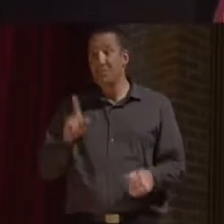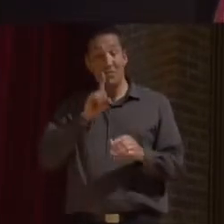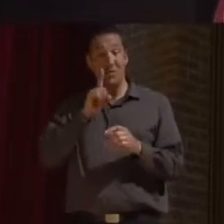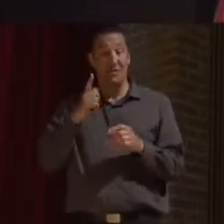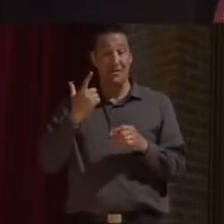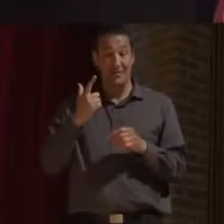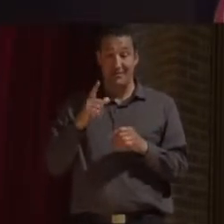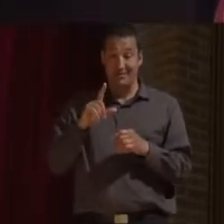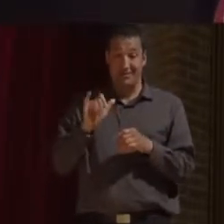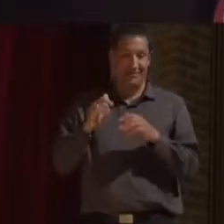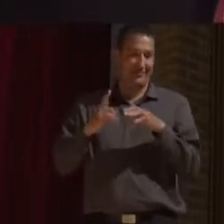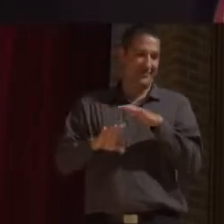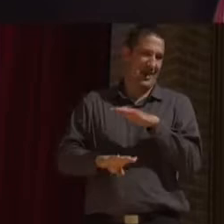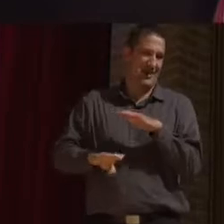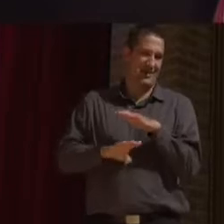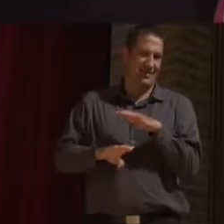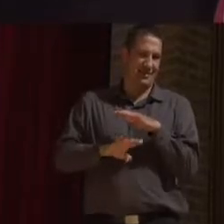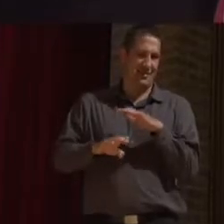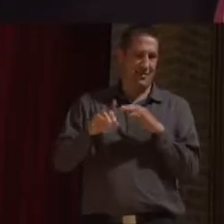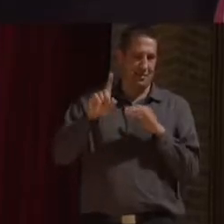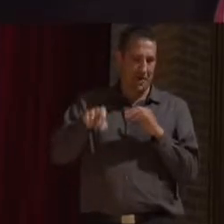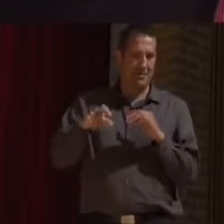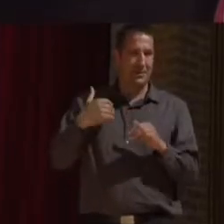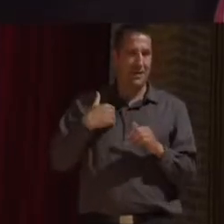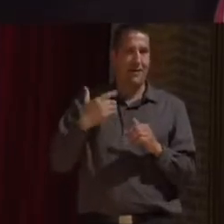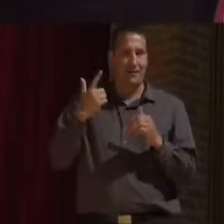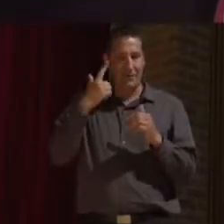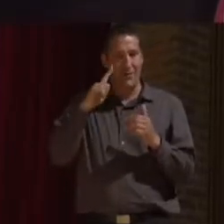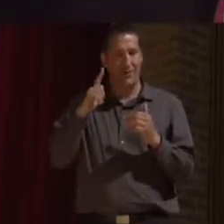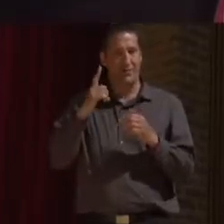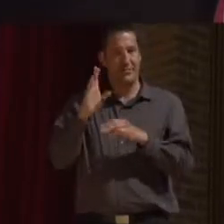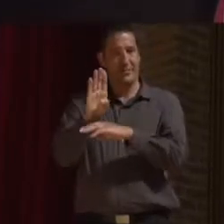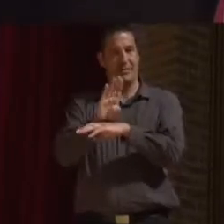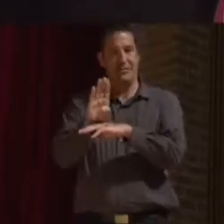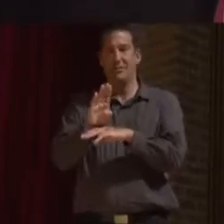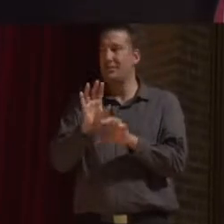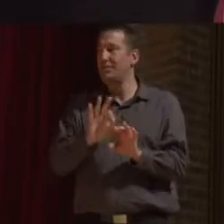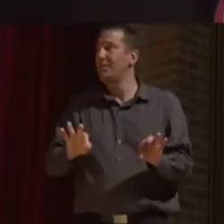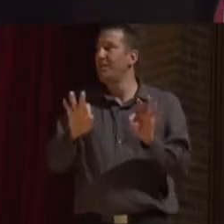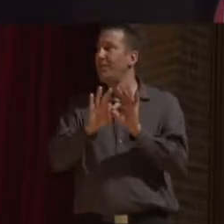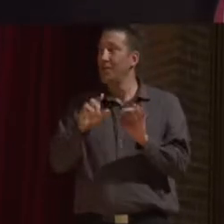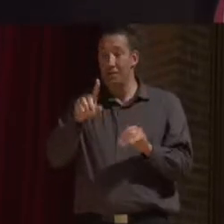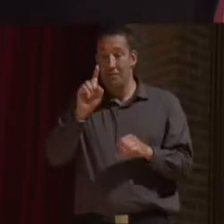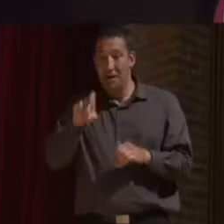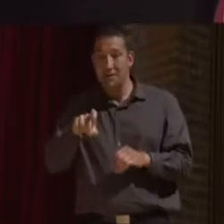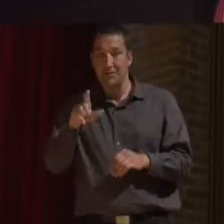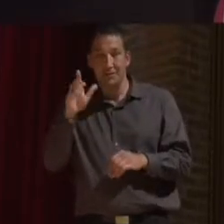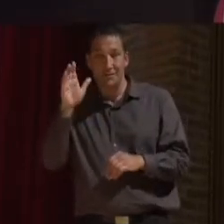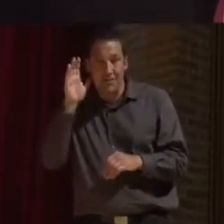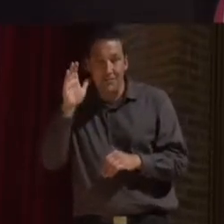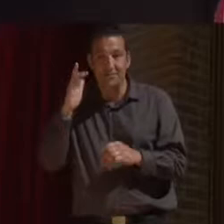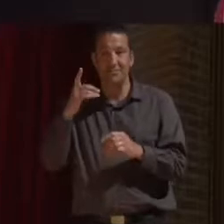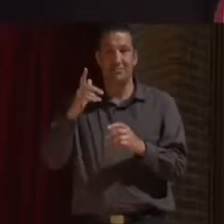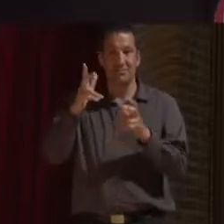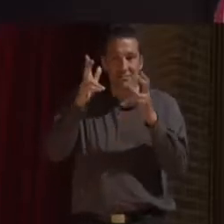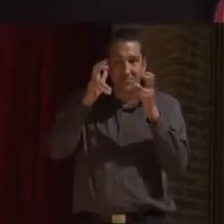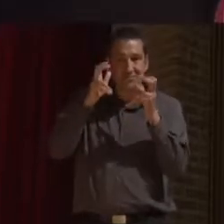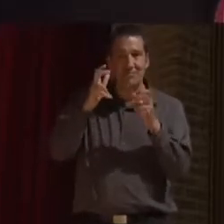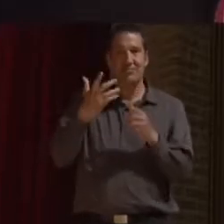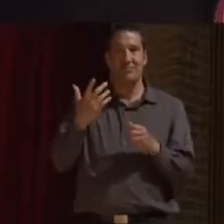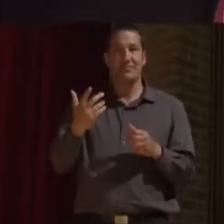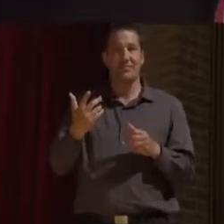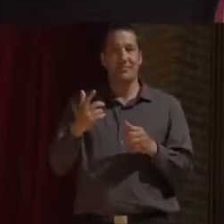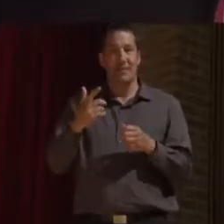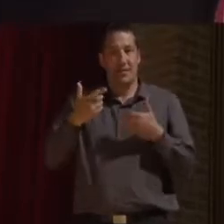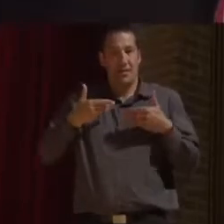just is a basic must for any business. Yeah. You have to be a good listener, and you have to let